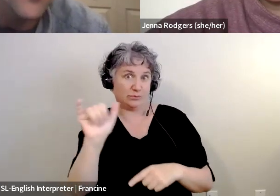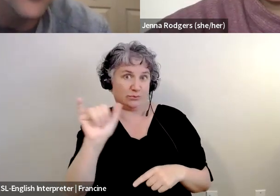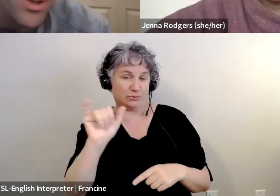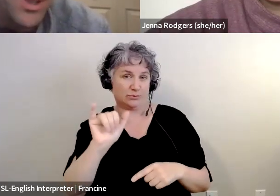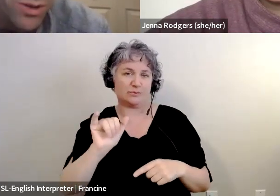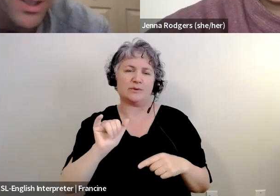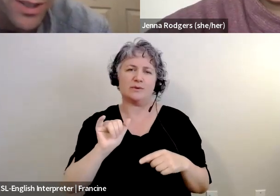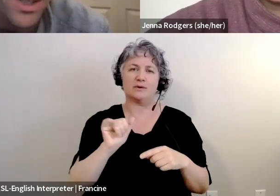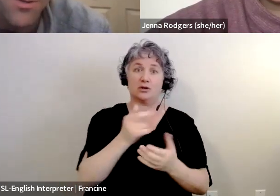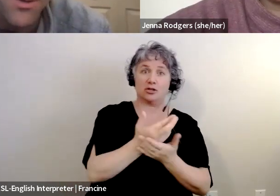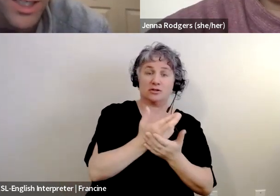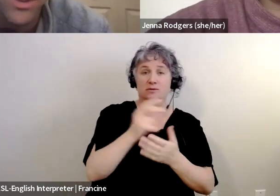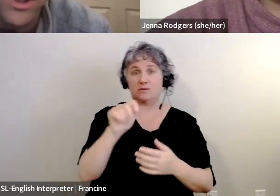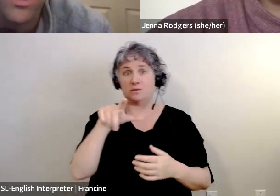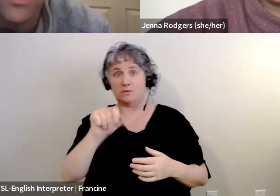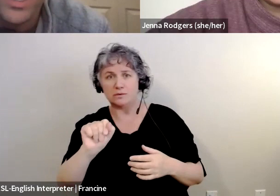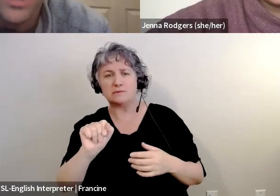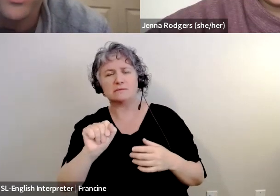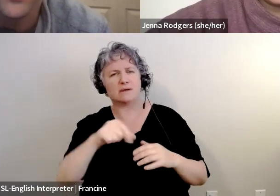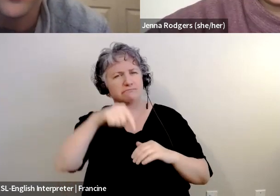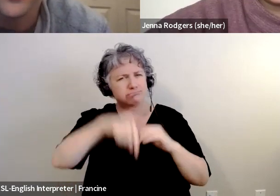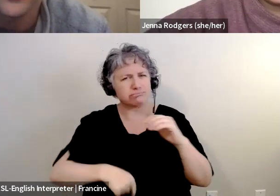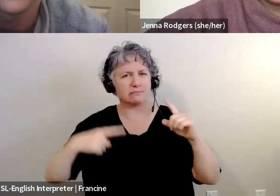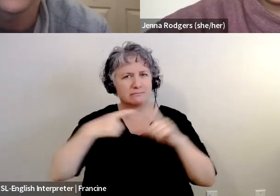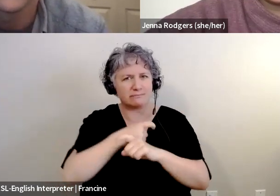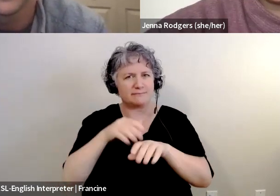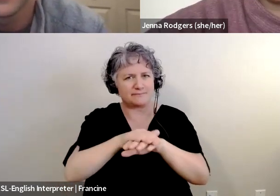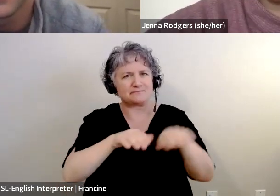yeah, so even if folks are returning to this conversation, we're so grateful to have you here.